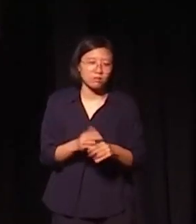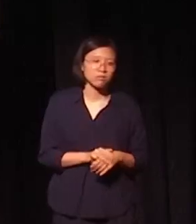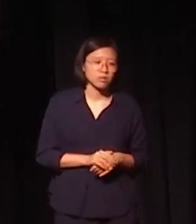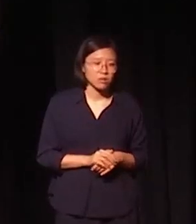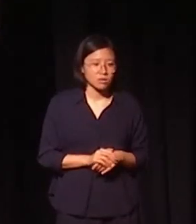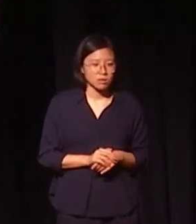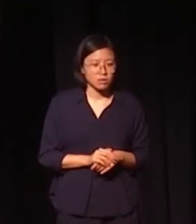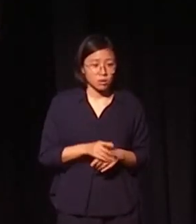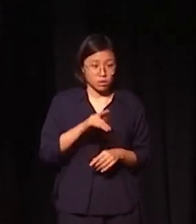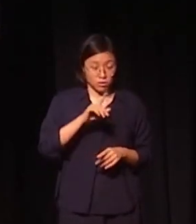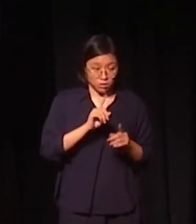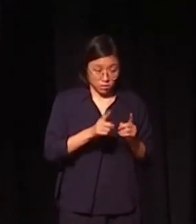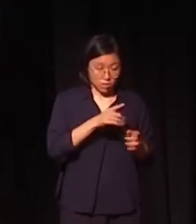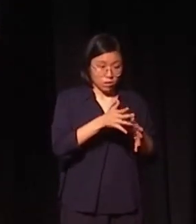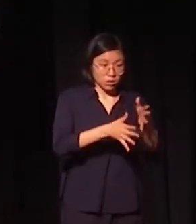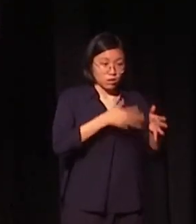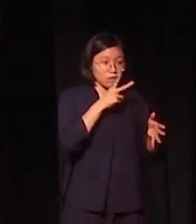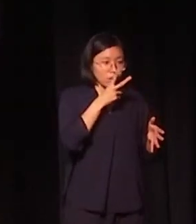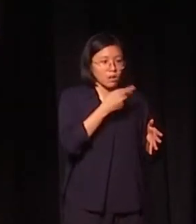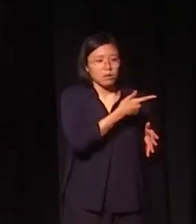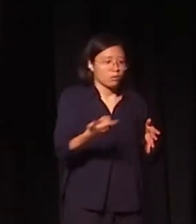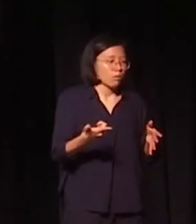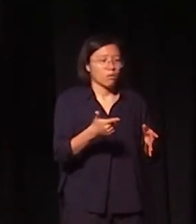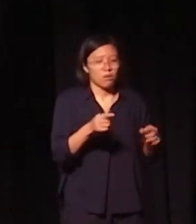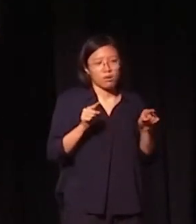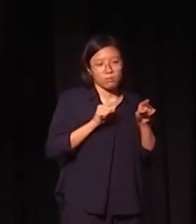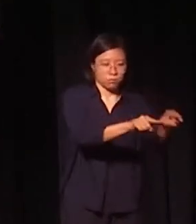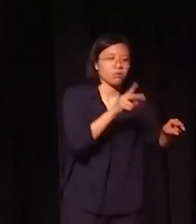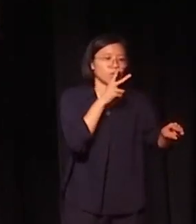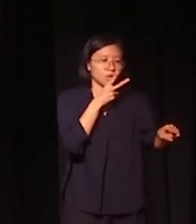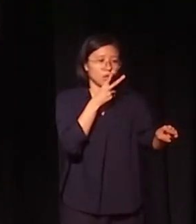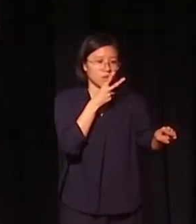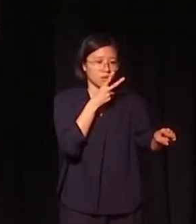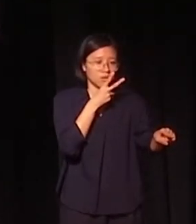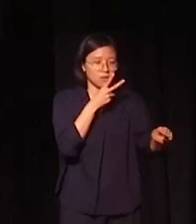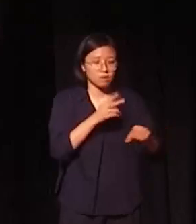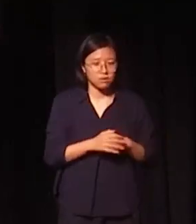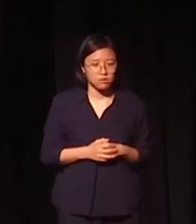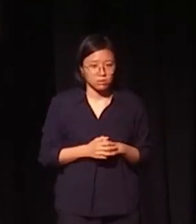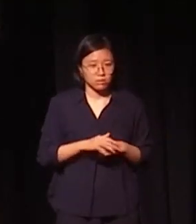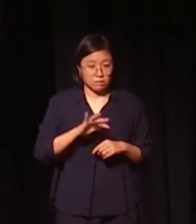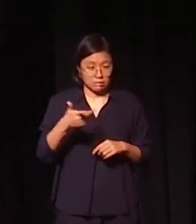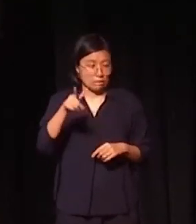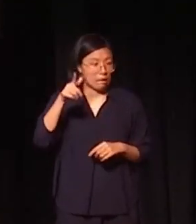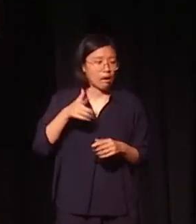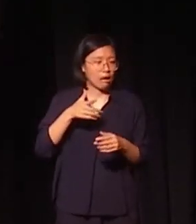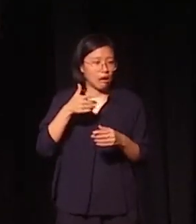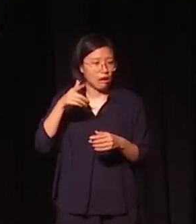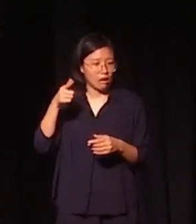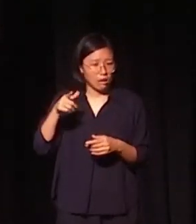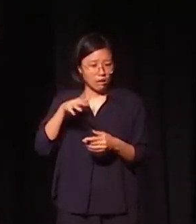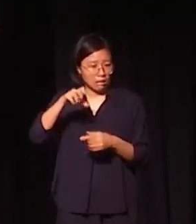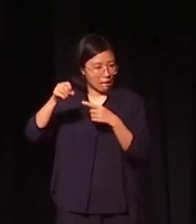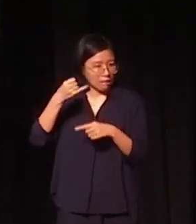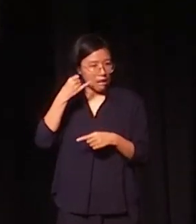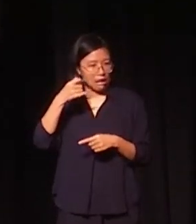language interpreting practice is dominated by simultaneous practice. But Deborah Russell started to question that and said, well, in very highly